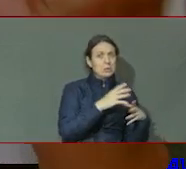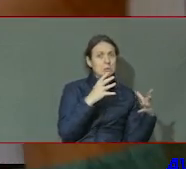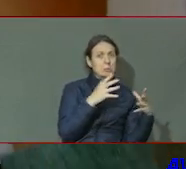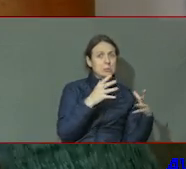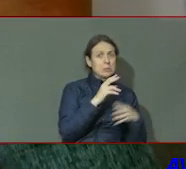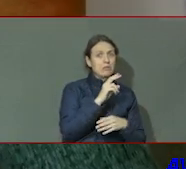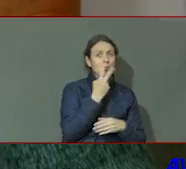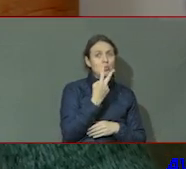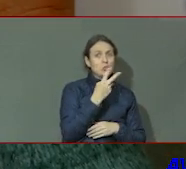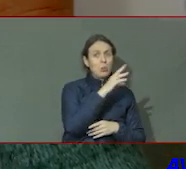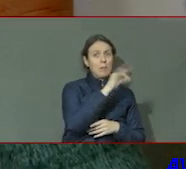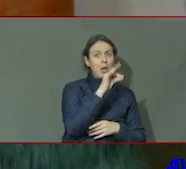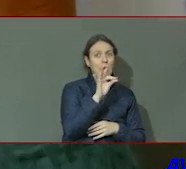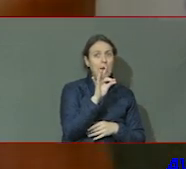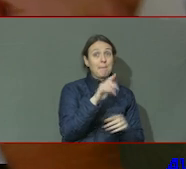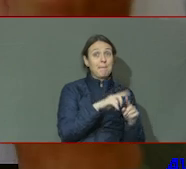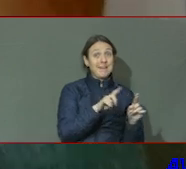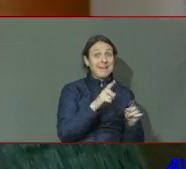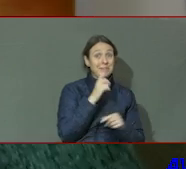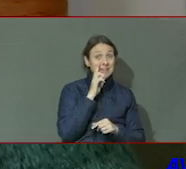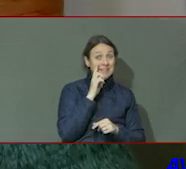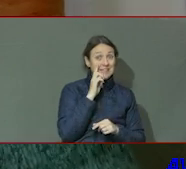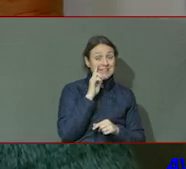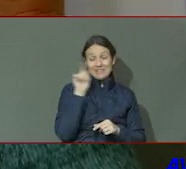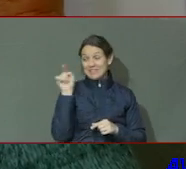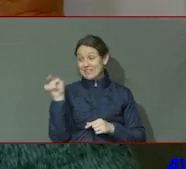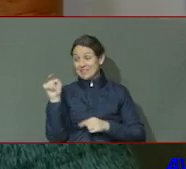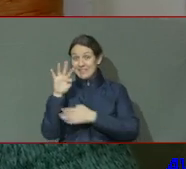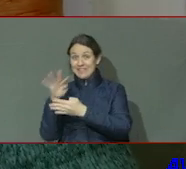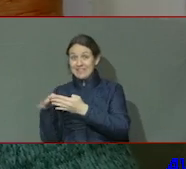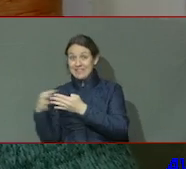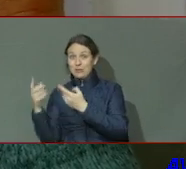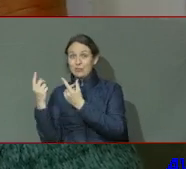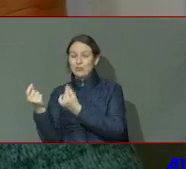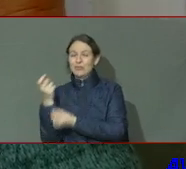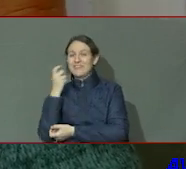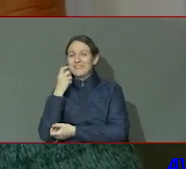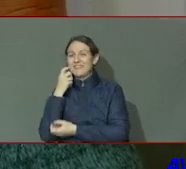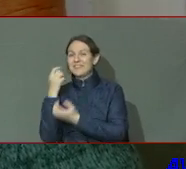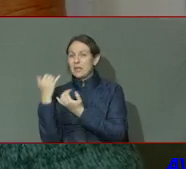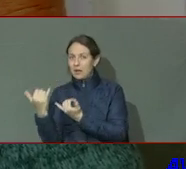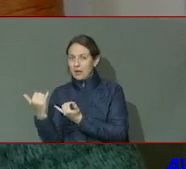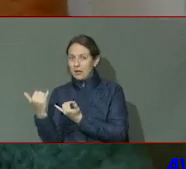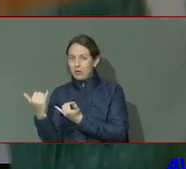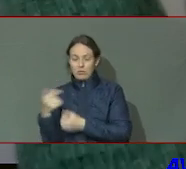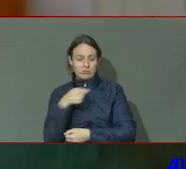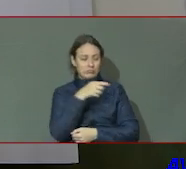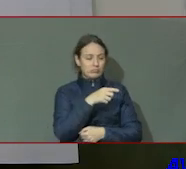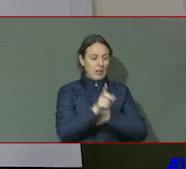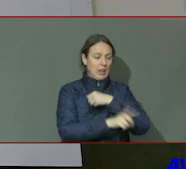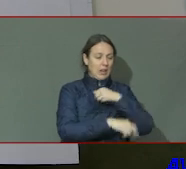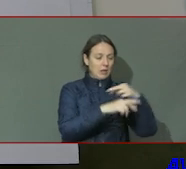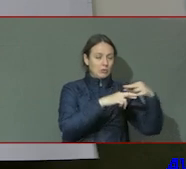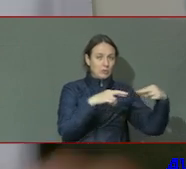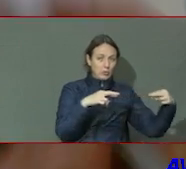but now you will see how easy it's going to be. I'm going to use that last row to start